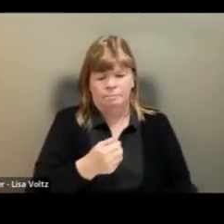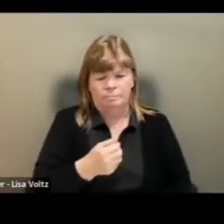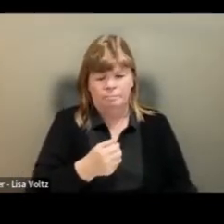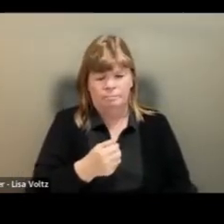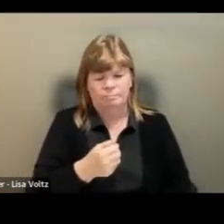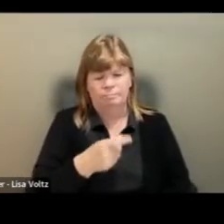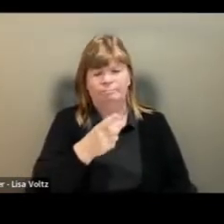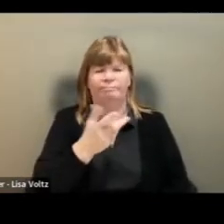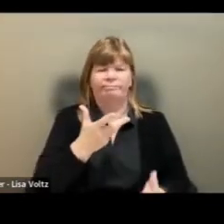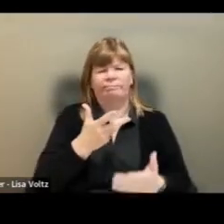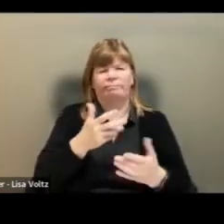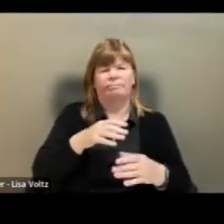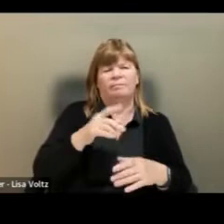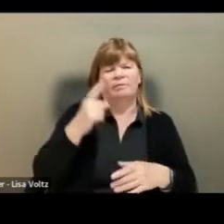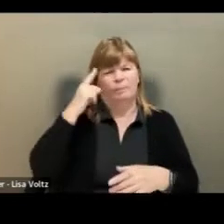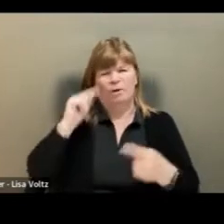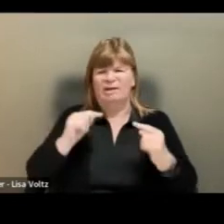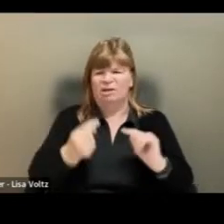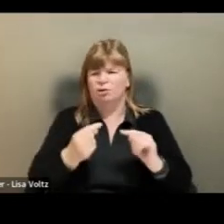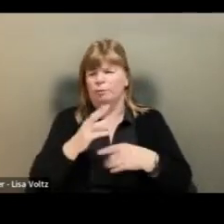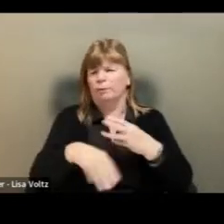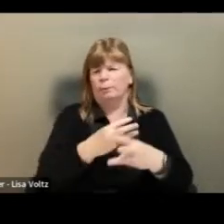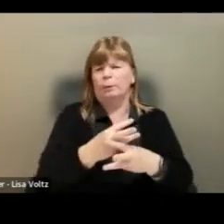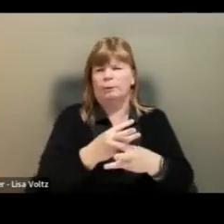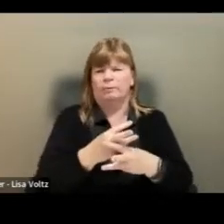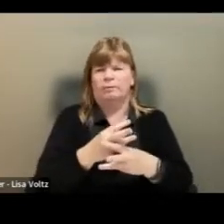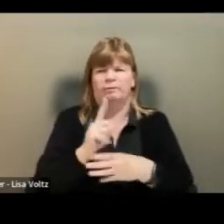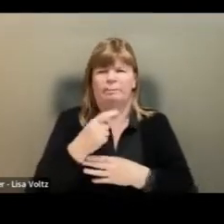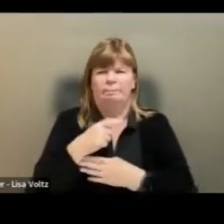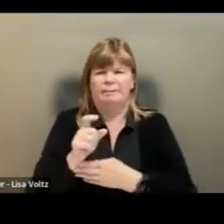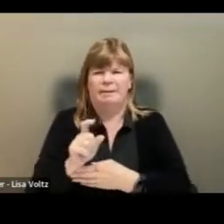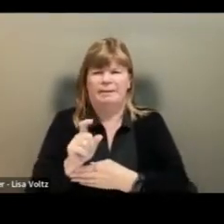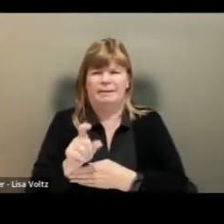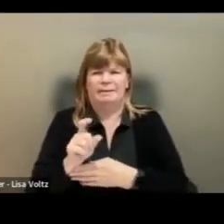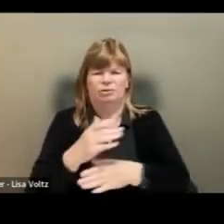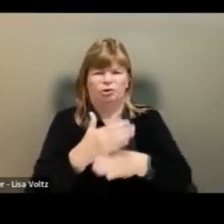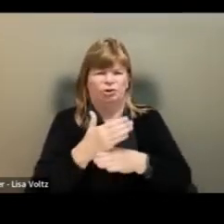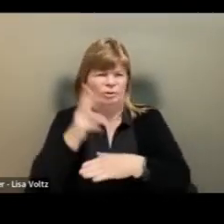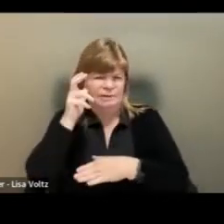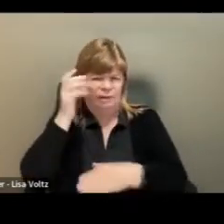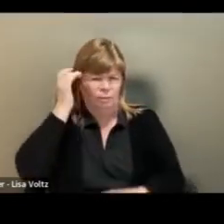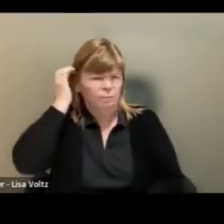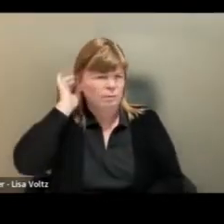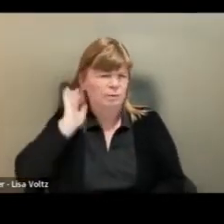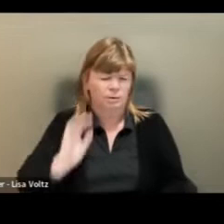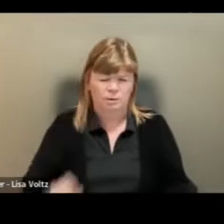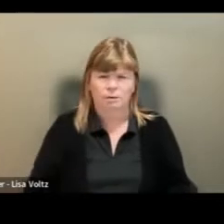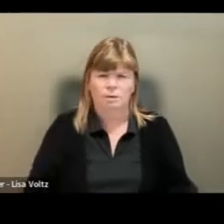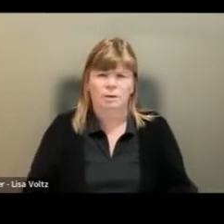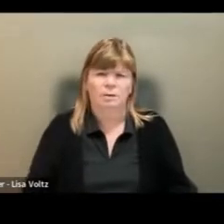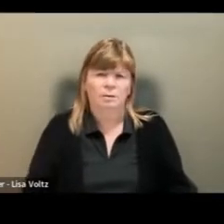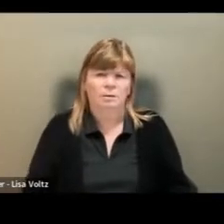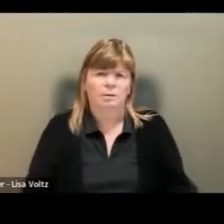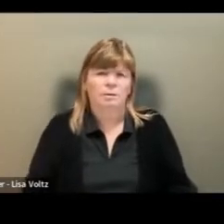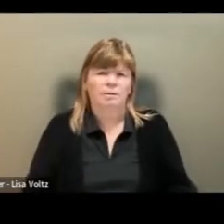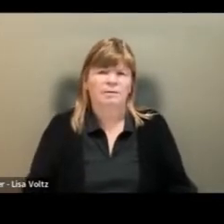learning in the brain injury world. I'm just going to make sure real quick that I click my little buttons to share the sound. And it's just a couple of